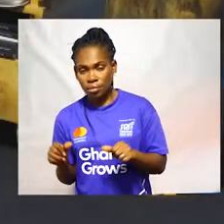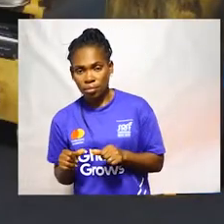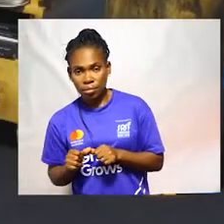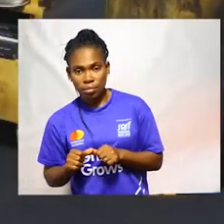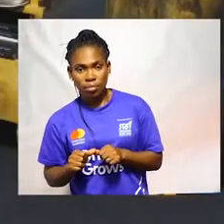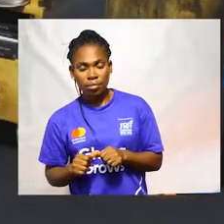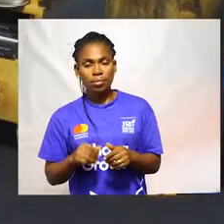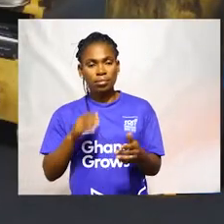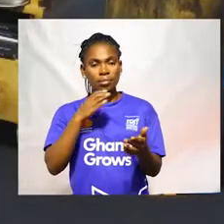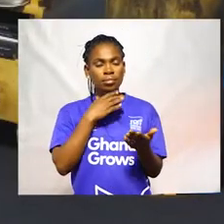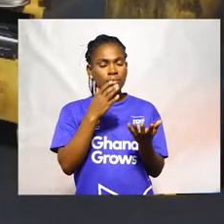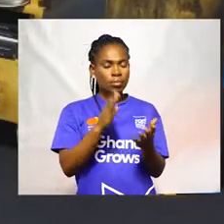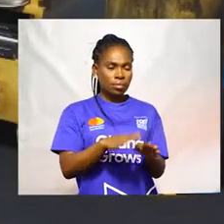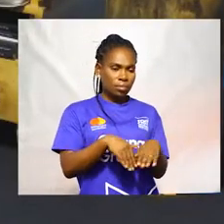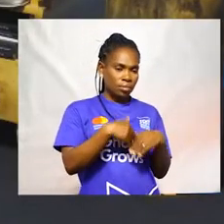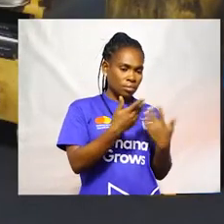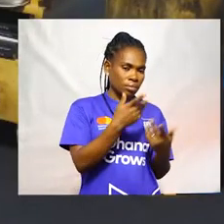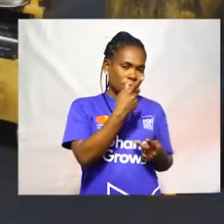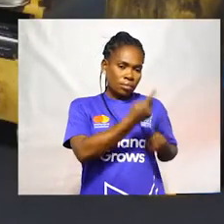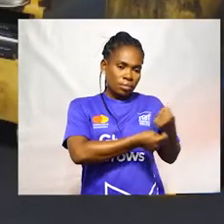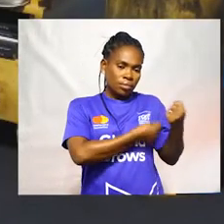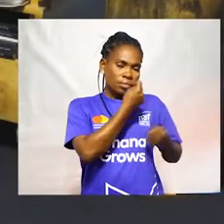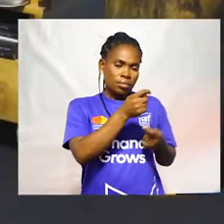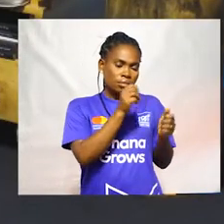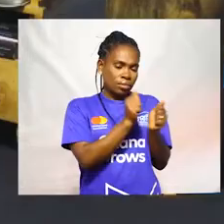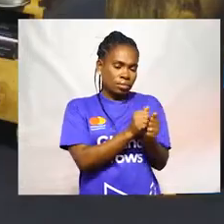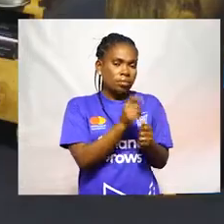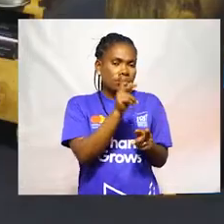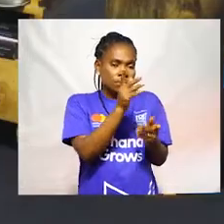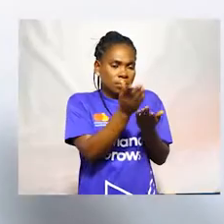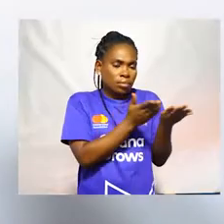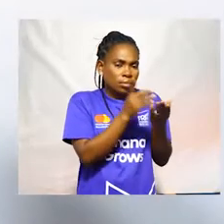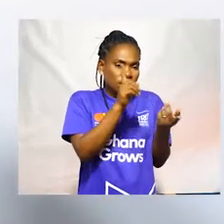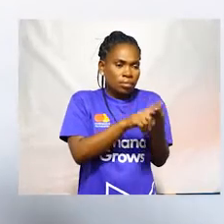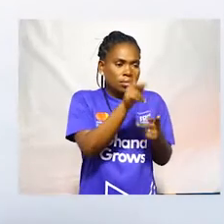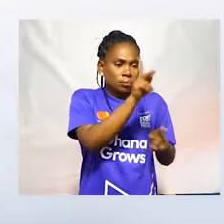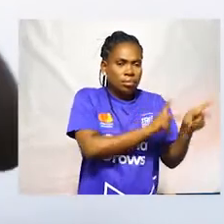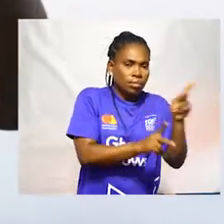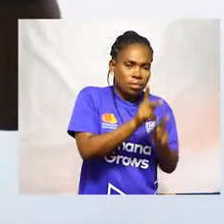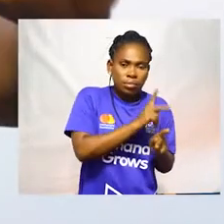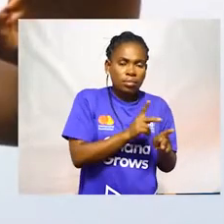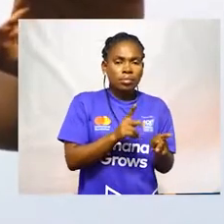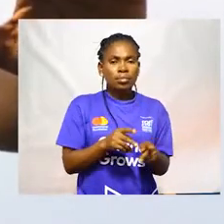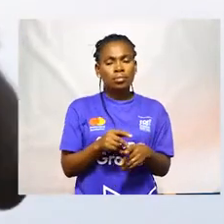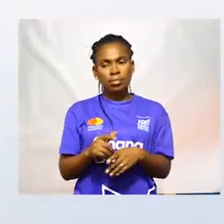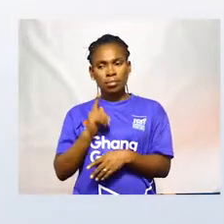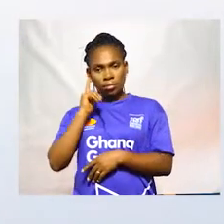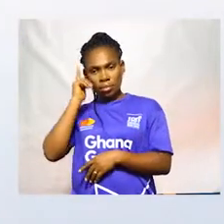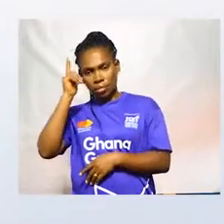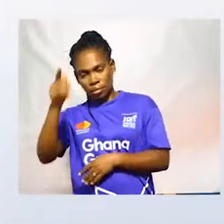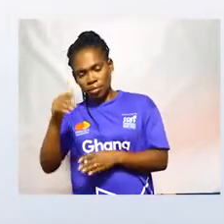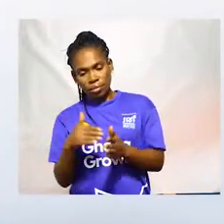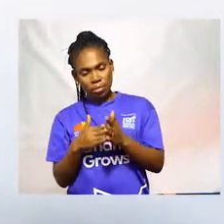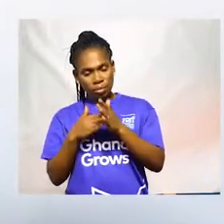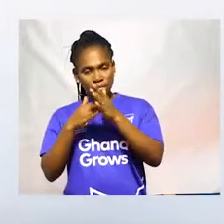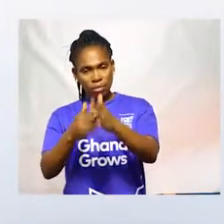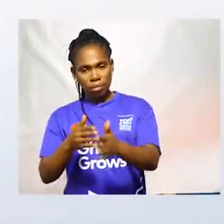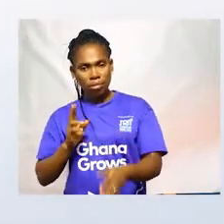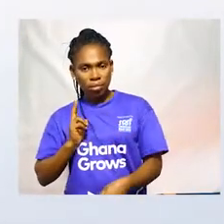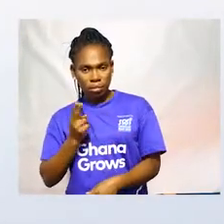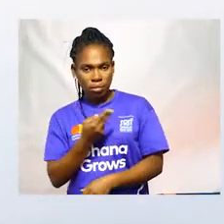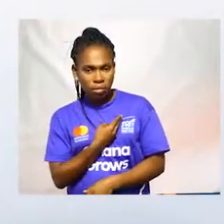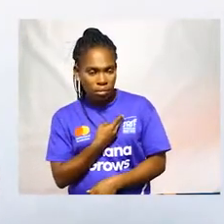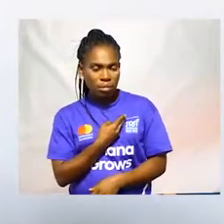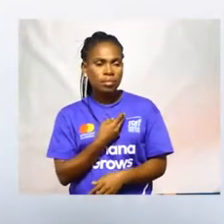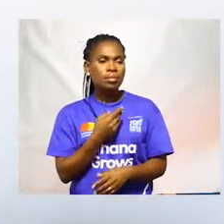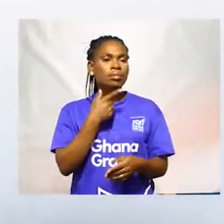bigger picture is that you want to provide this kind of service to these people. At this point in time, this is the person who is leading us. This is the